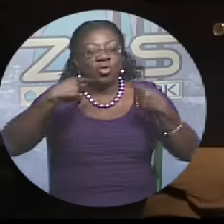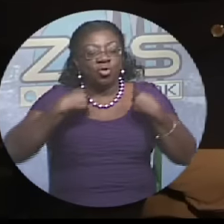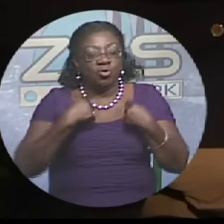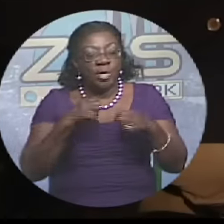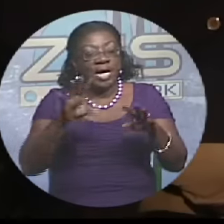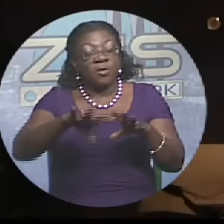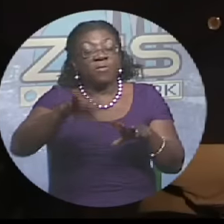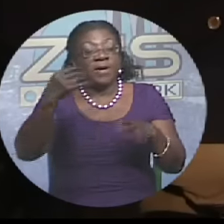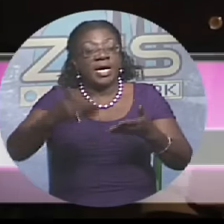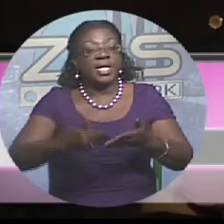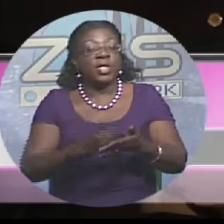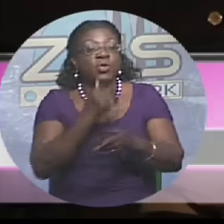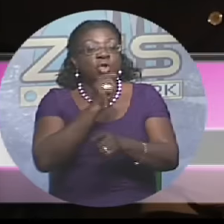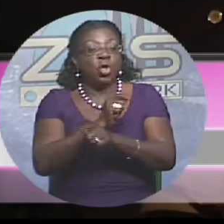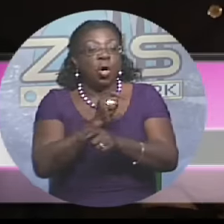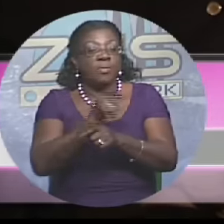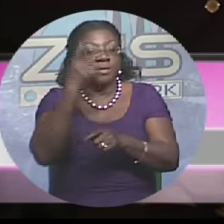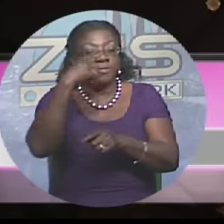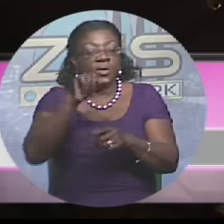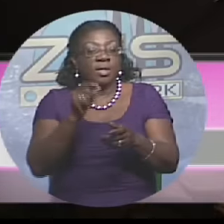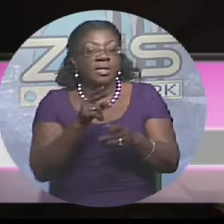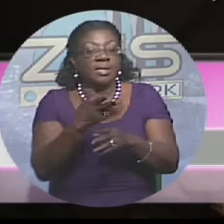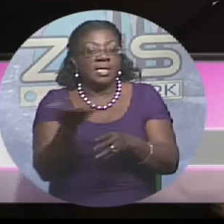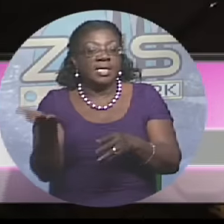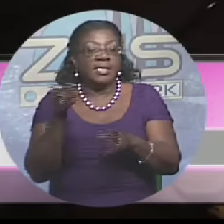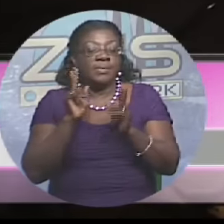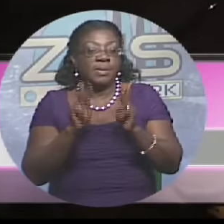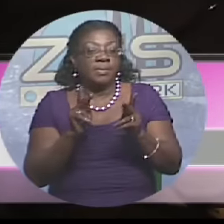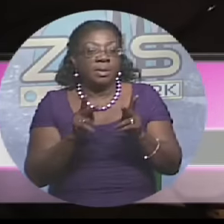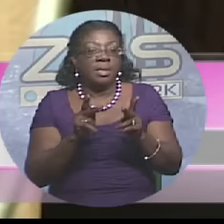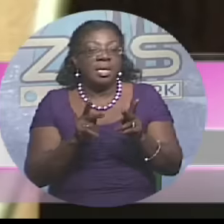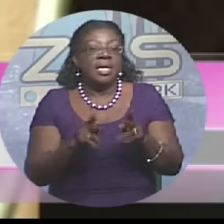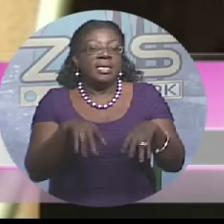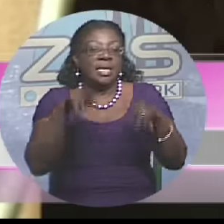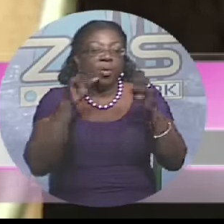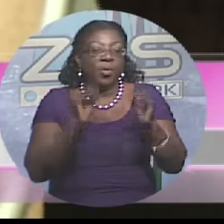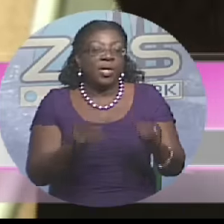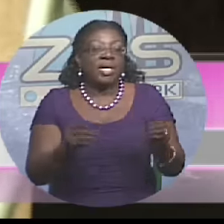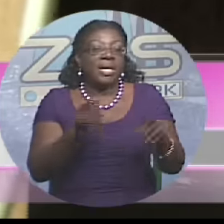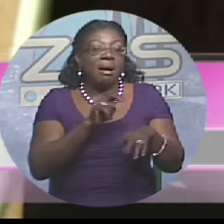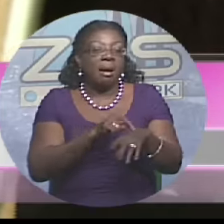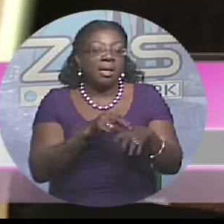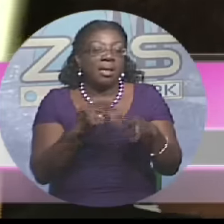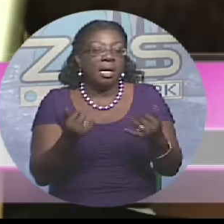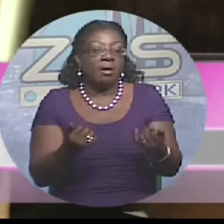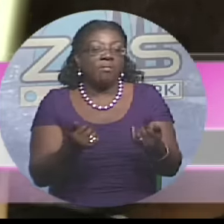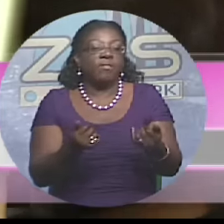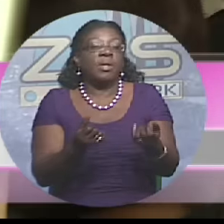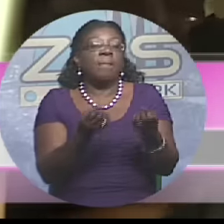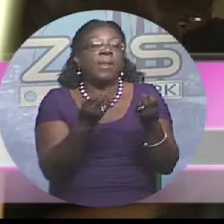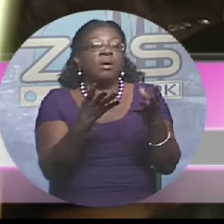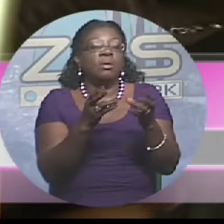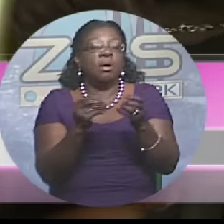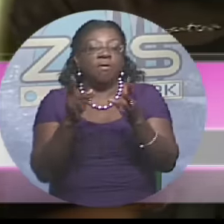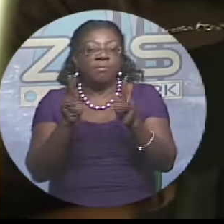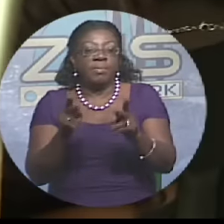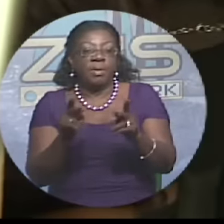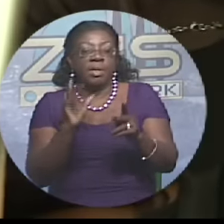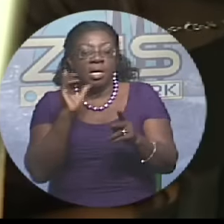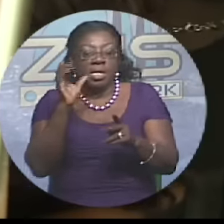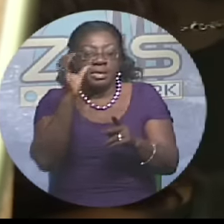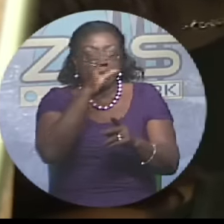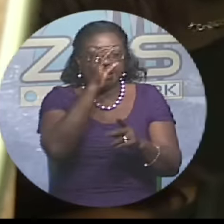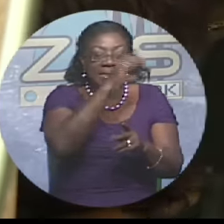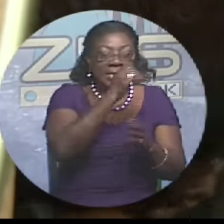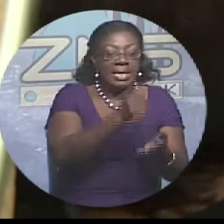The Director of Labor, Robert Farquharson, and his team are working in overdrive due to the high volume of persons seeking help. One